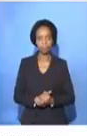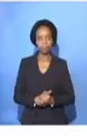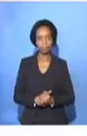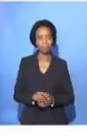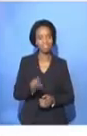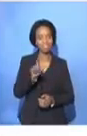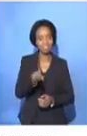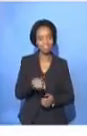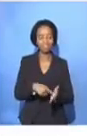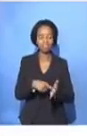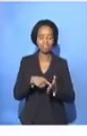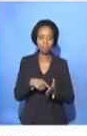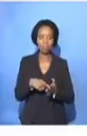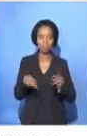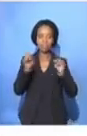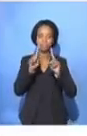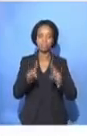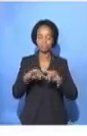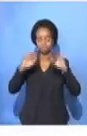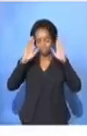this required special attention.